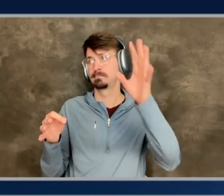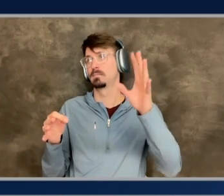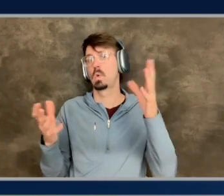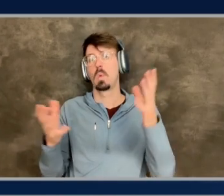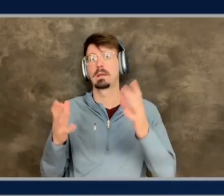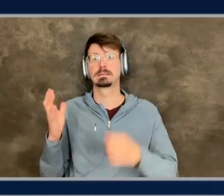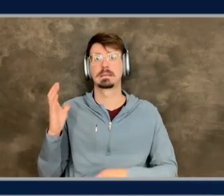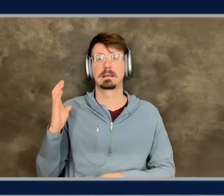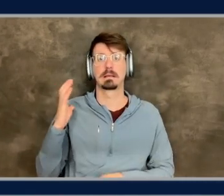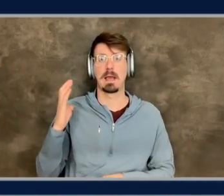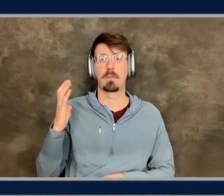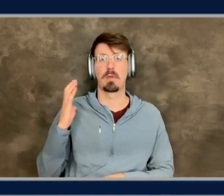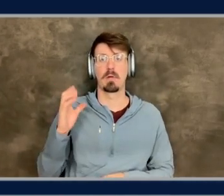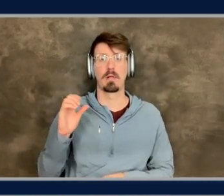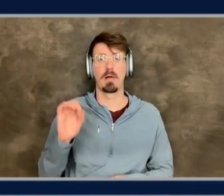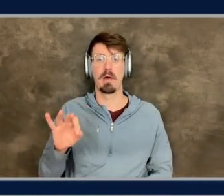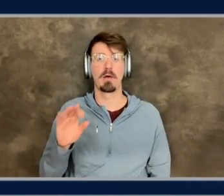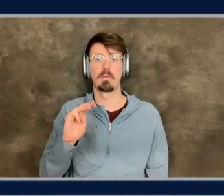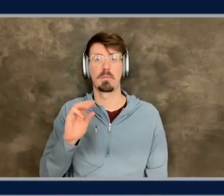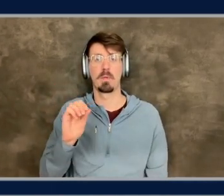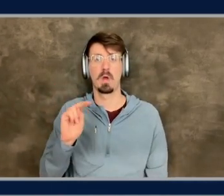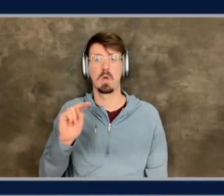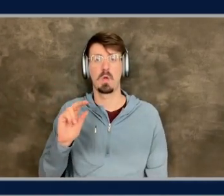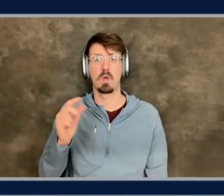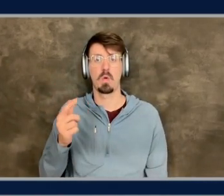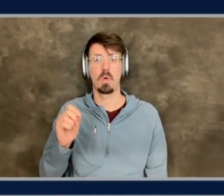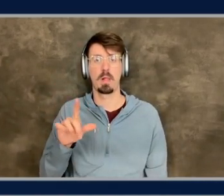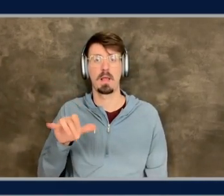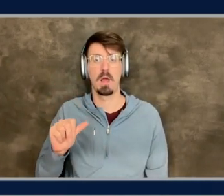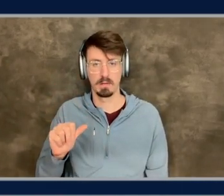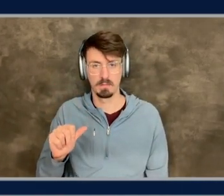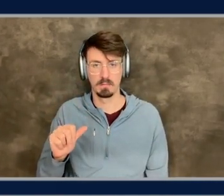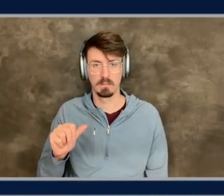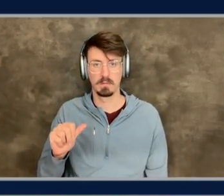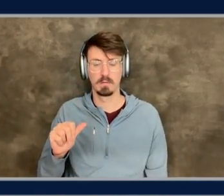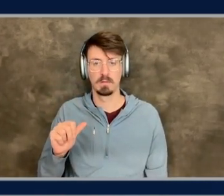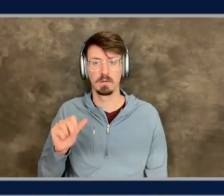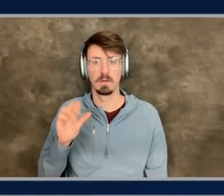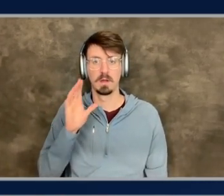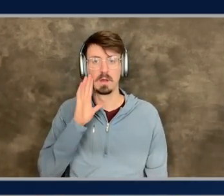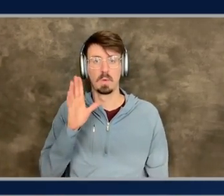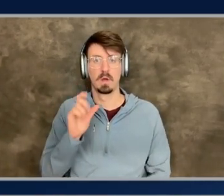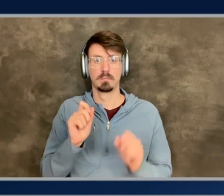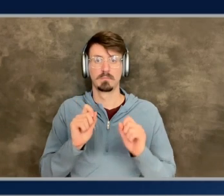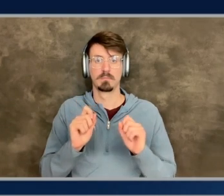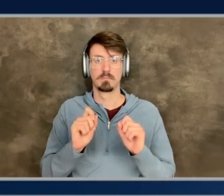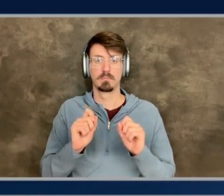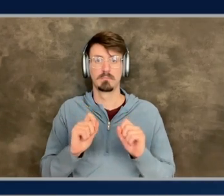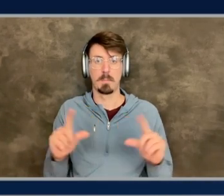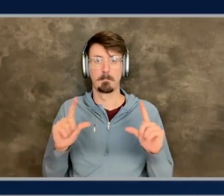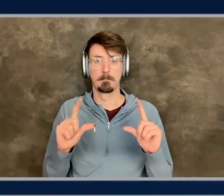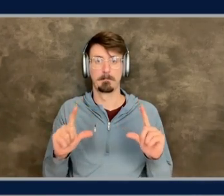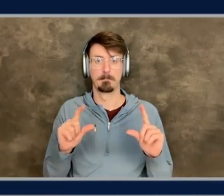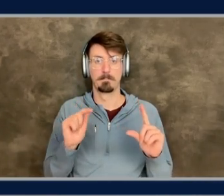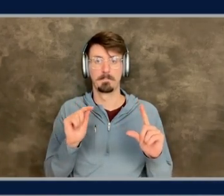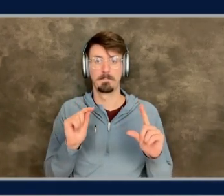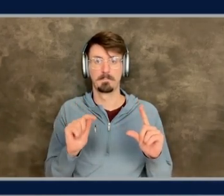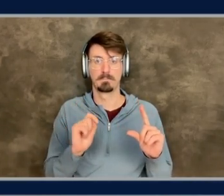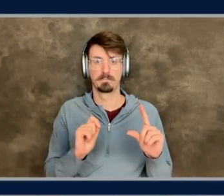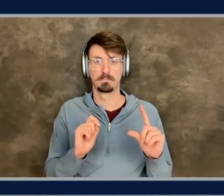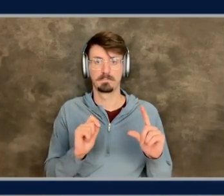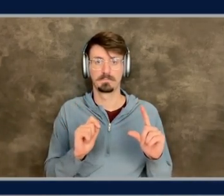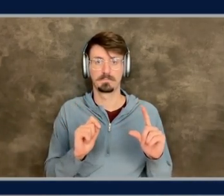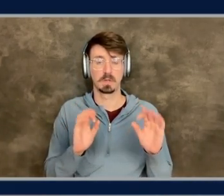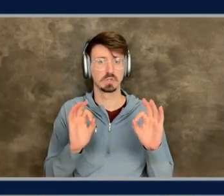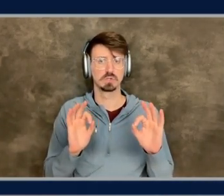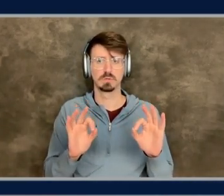will actually respond. It's going to give me that response from, in this case, Claude 3.5 sonnets. Sure. Darko, you've